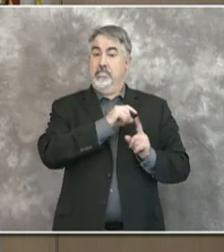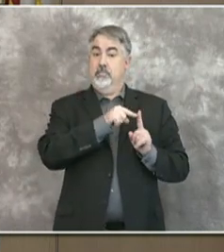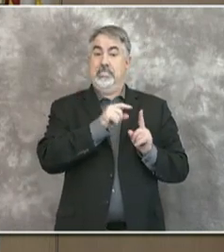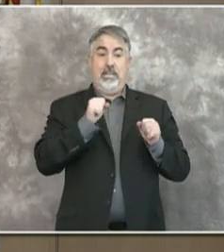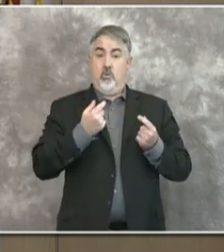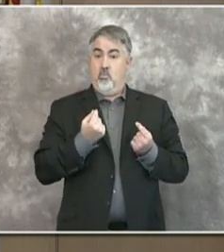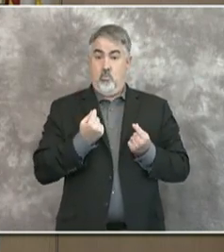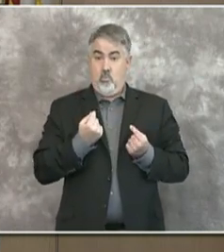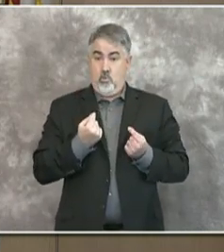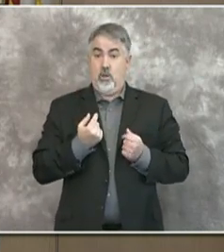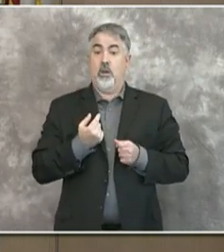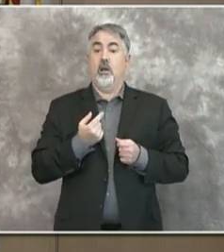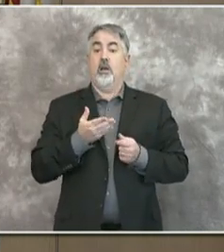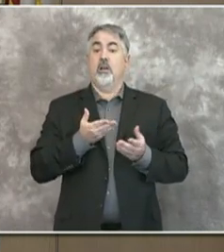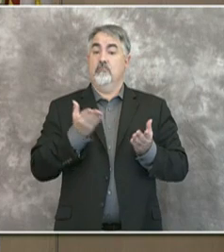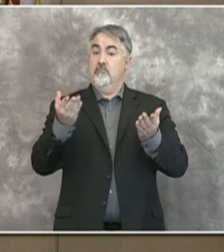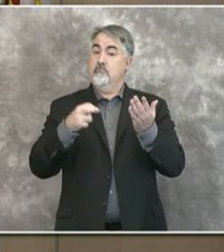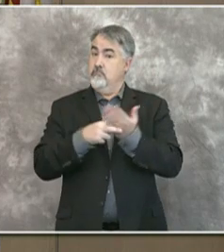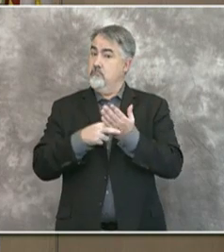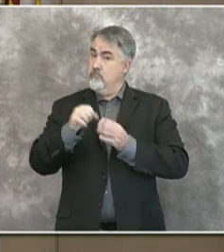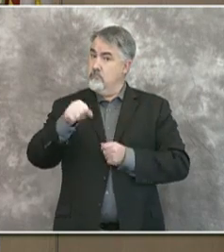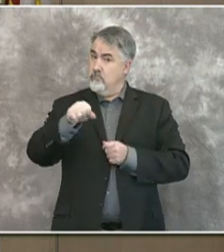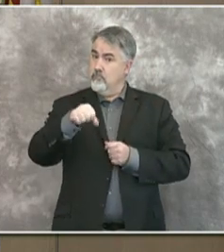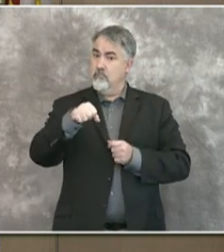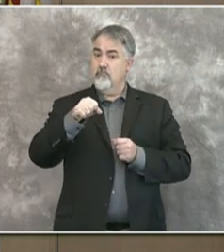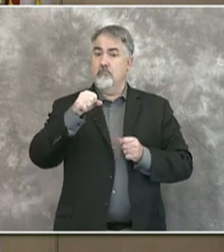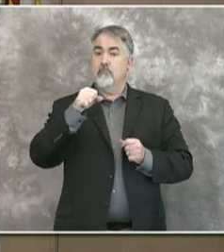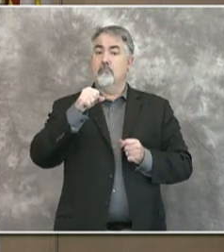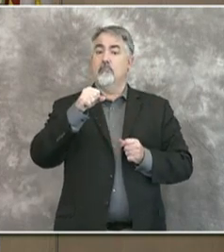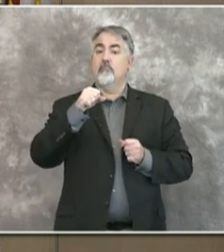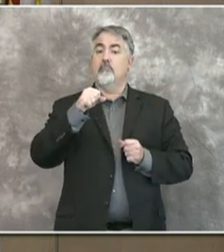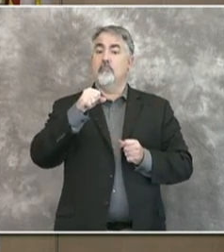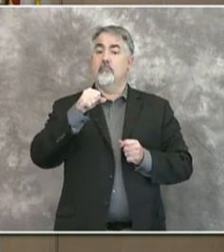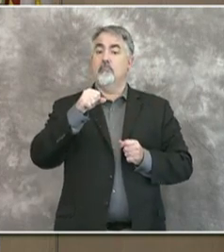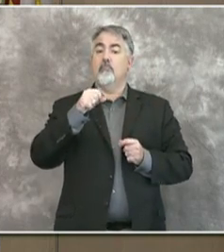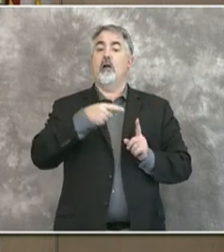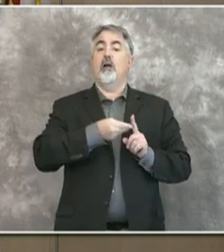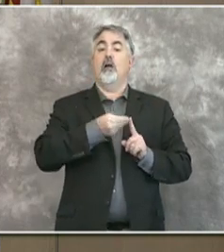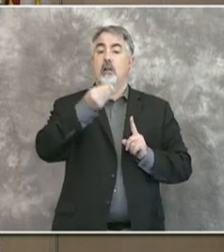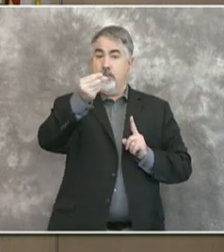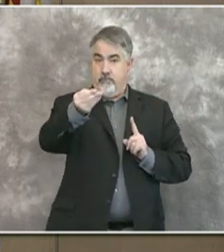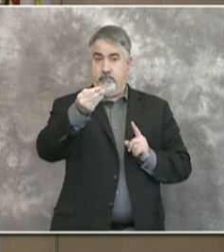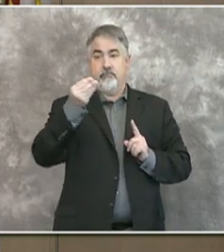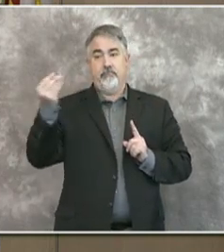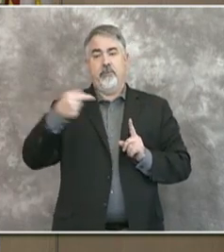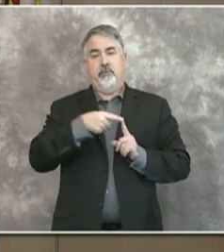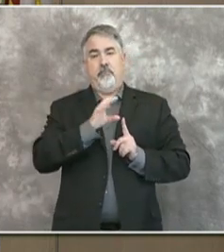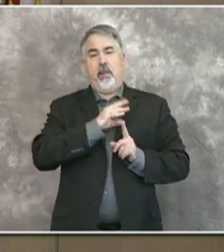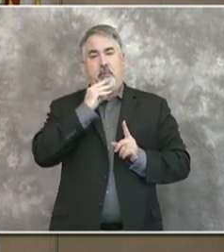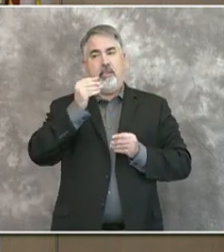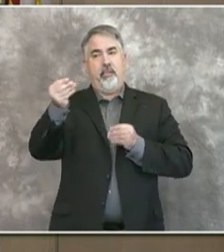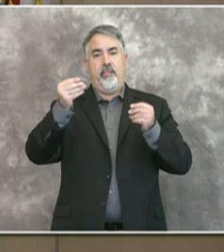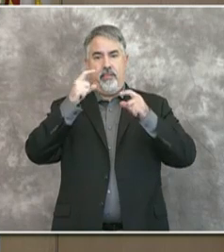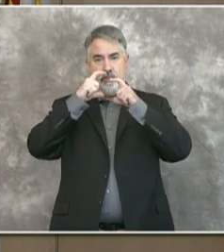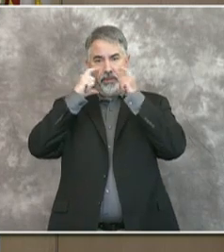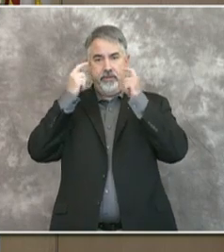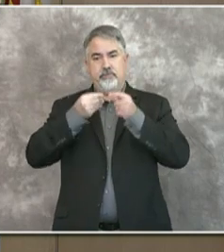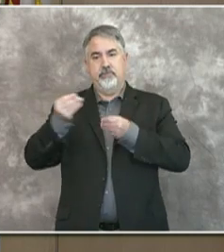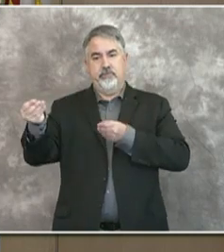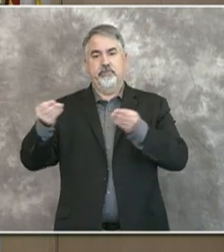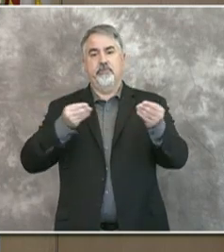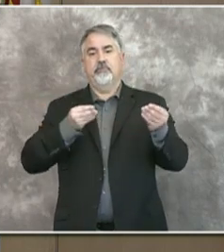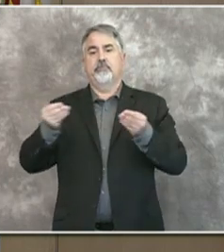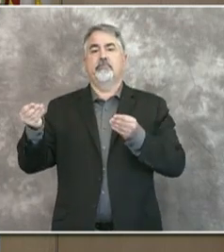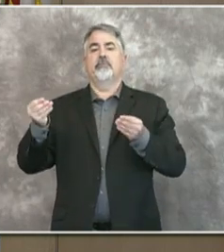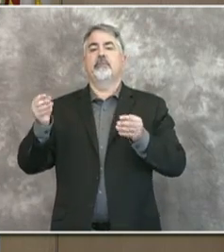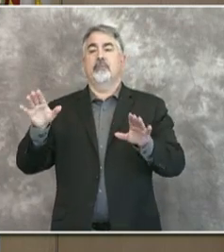out face coverings so that people get used to the idea. So we are giving